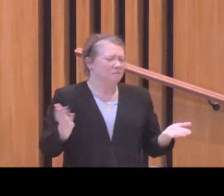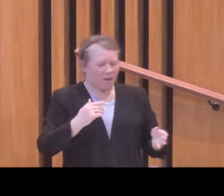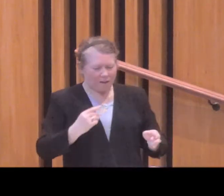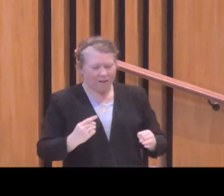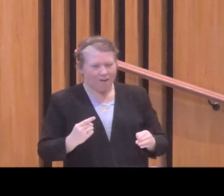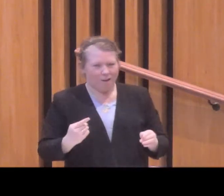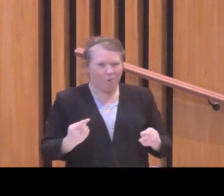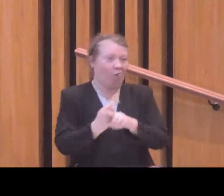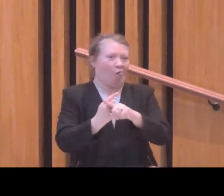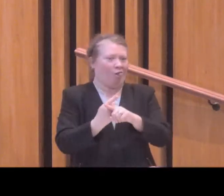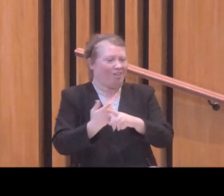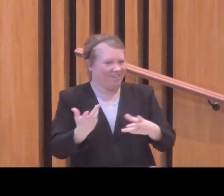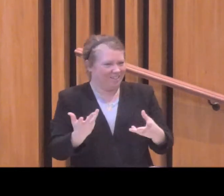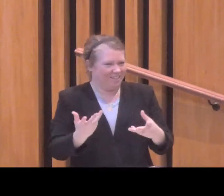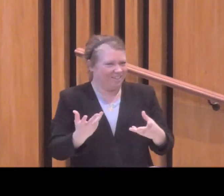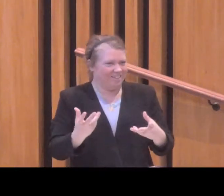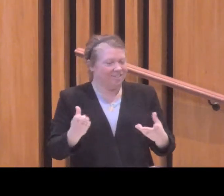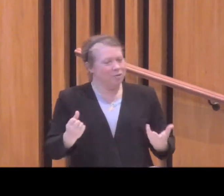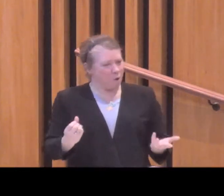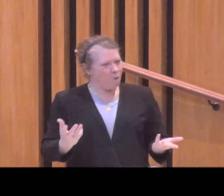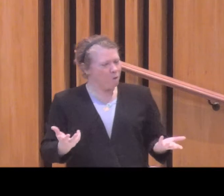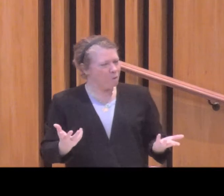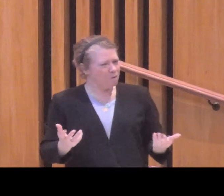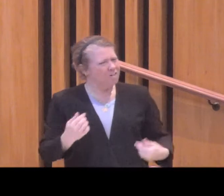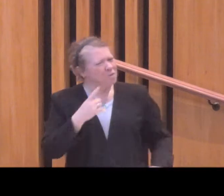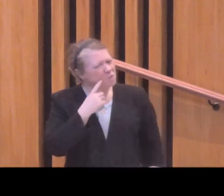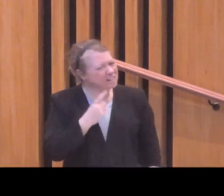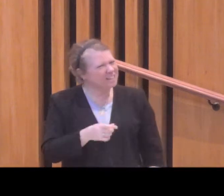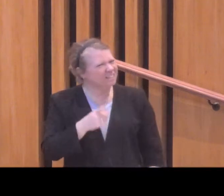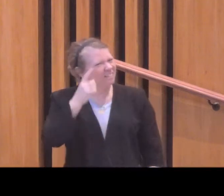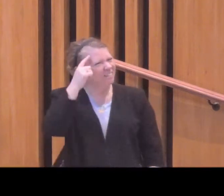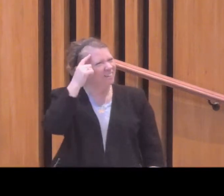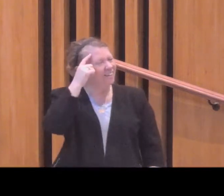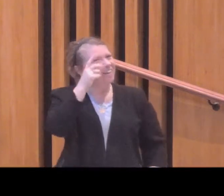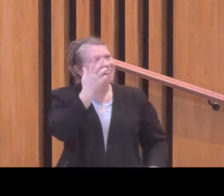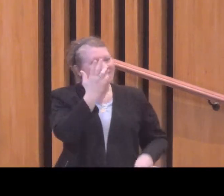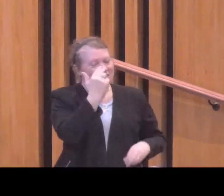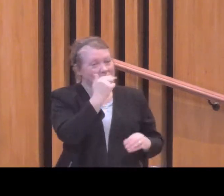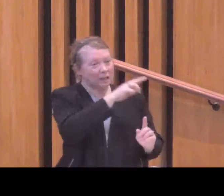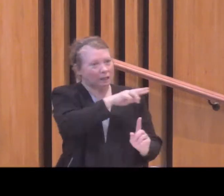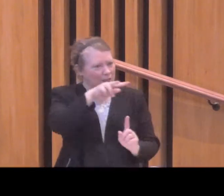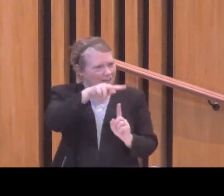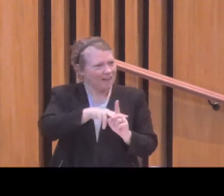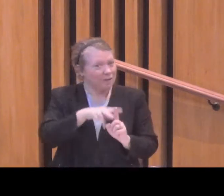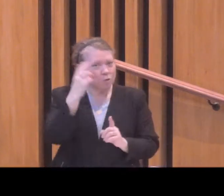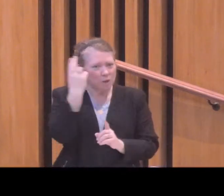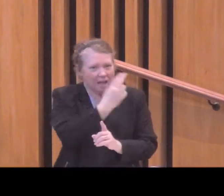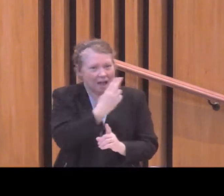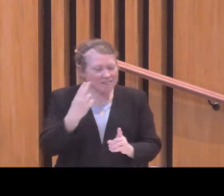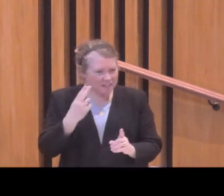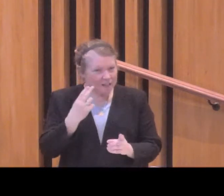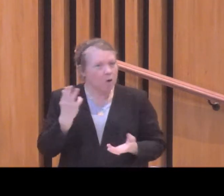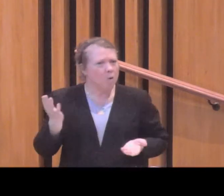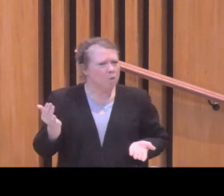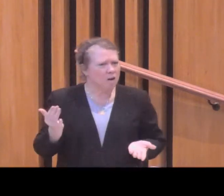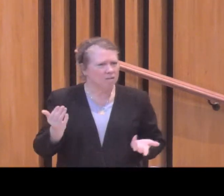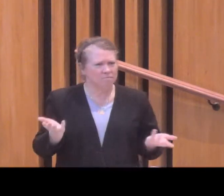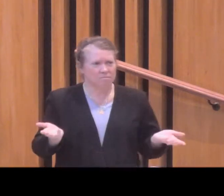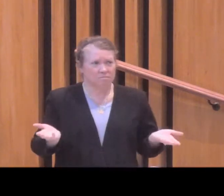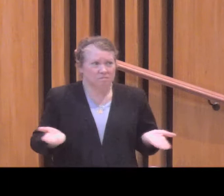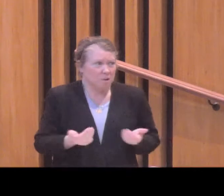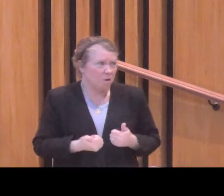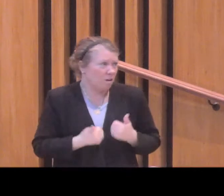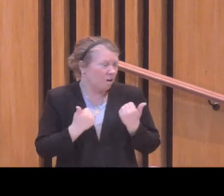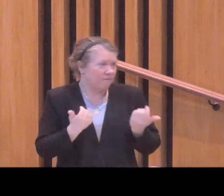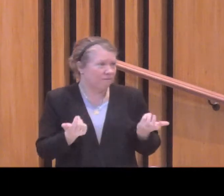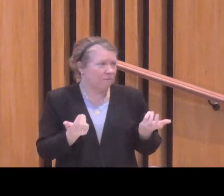Lent is important for us as Catholics. Because we get one chance in life